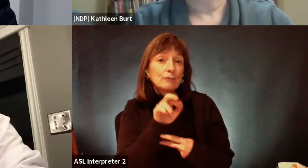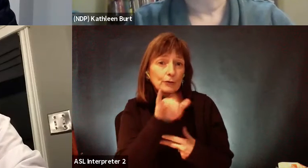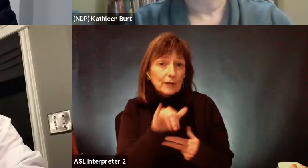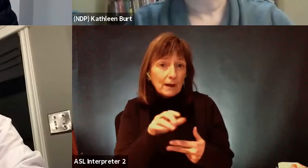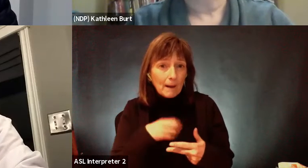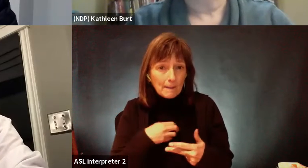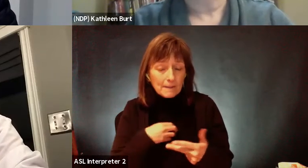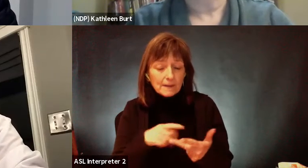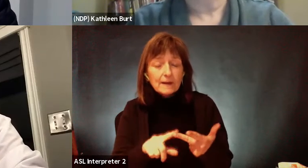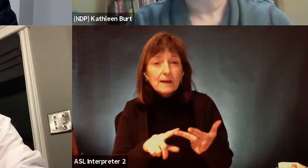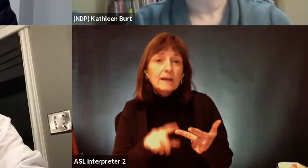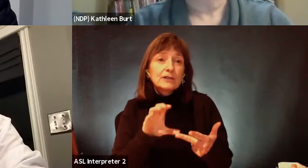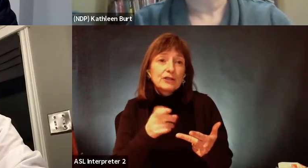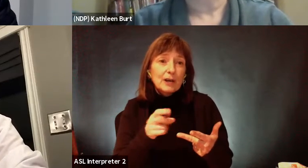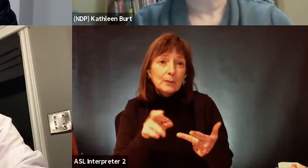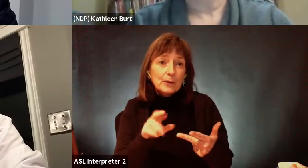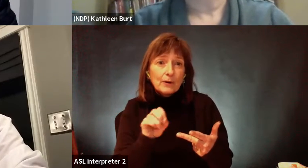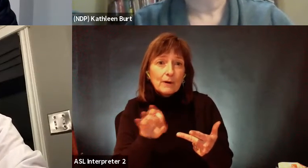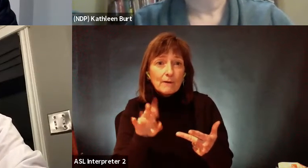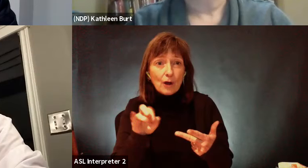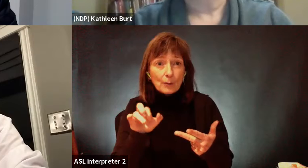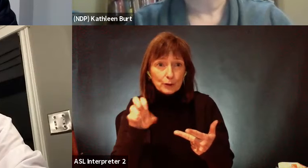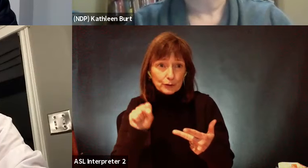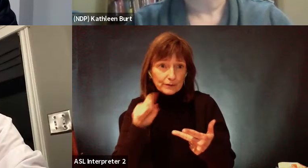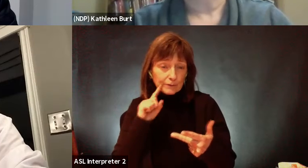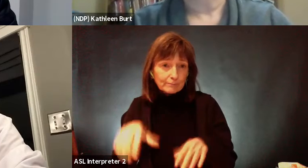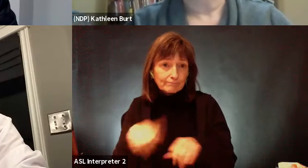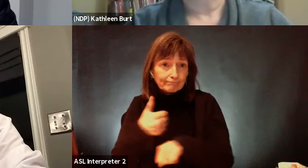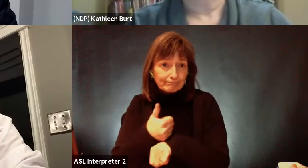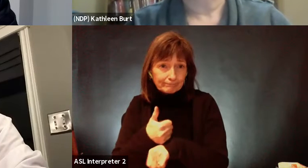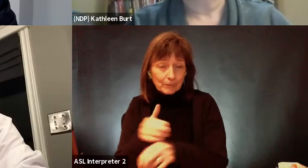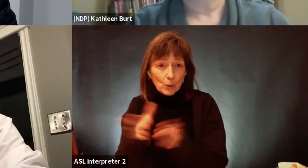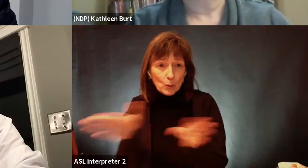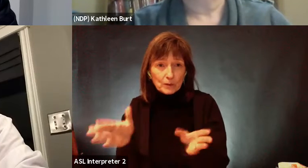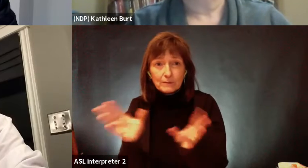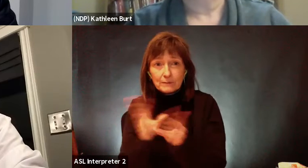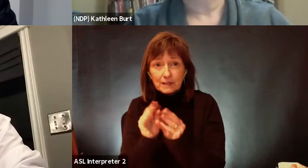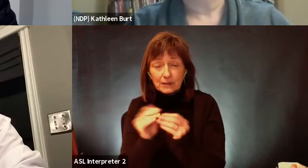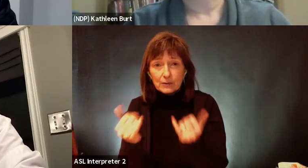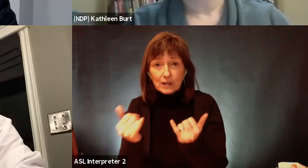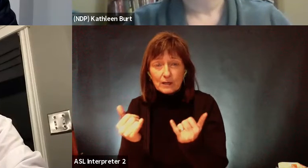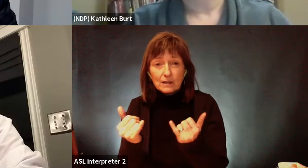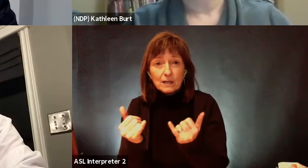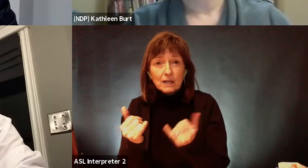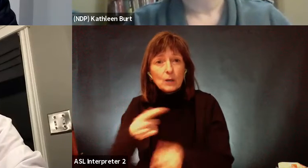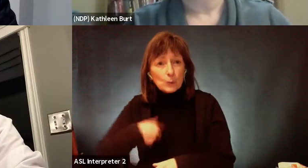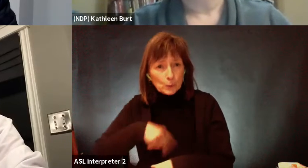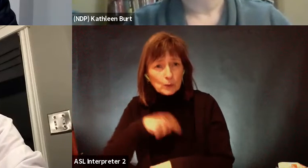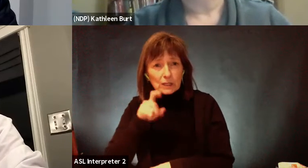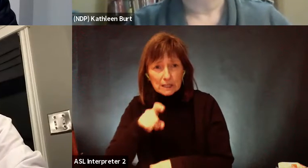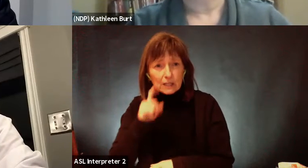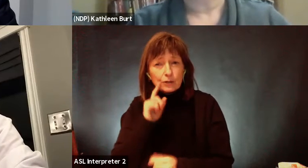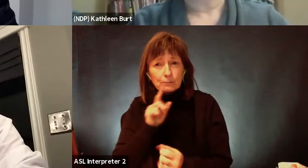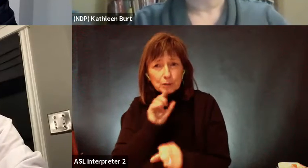of Commerce for hosting this important forum. As a candidate, I believe we should avail of every platform to speak to you about ourselves,